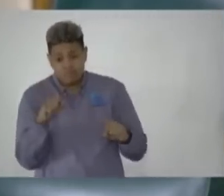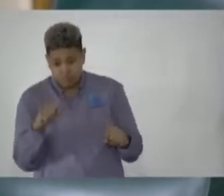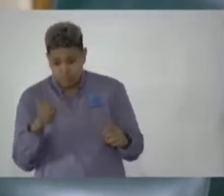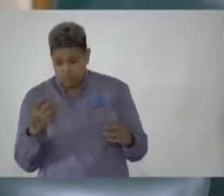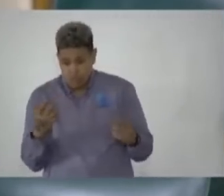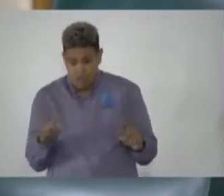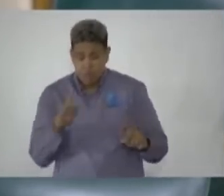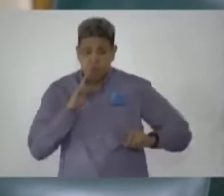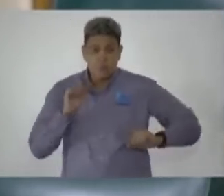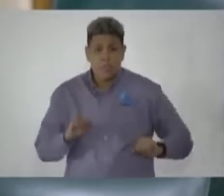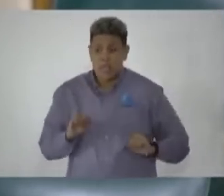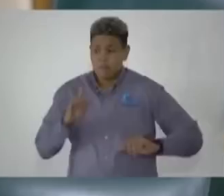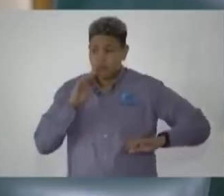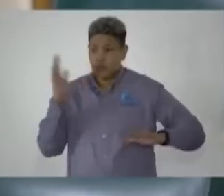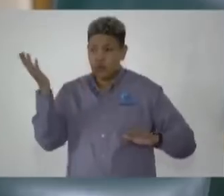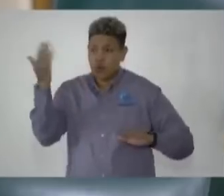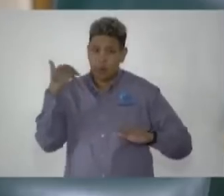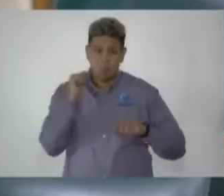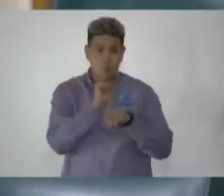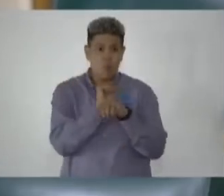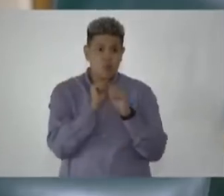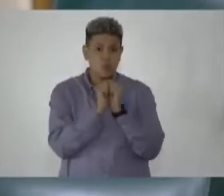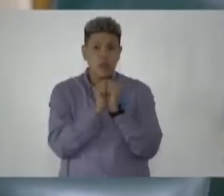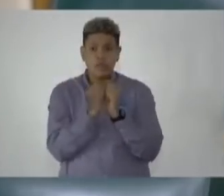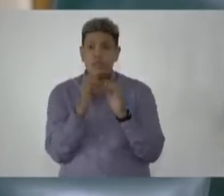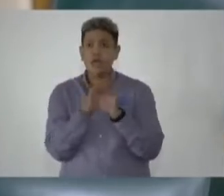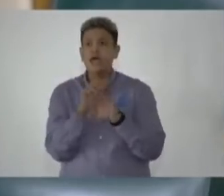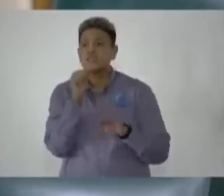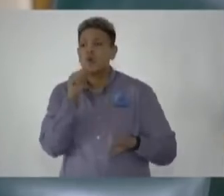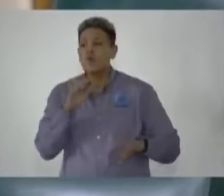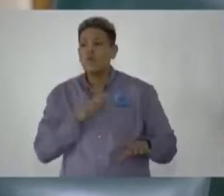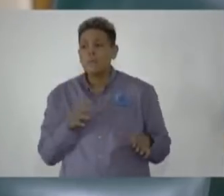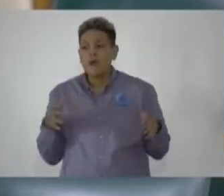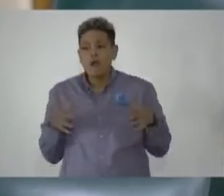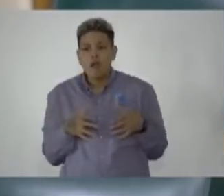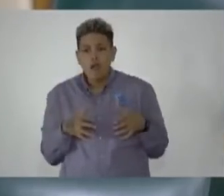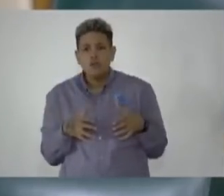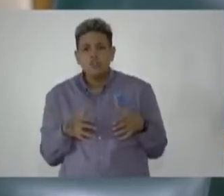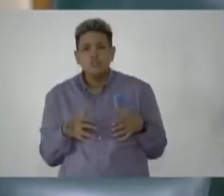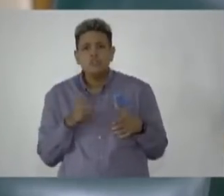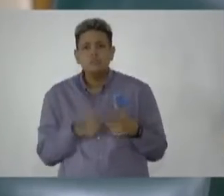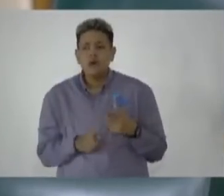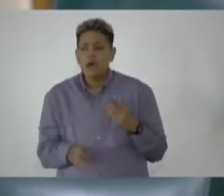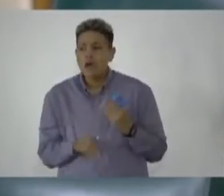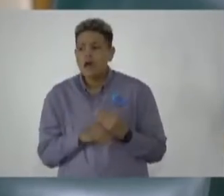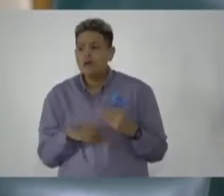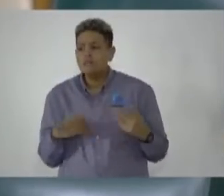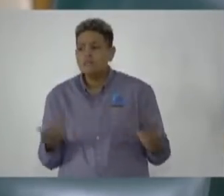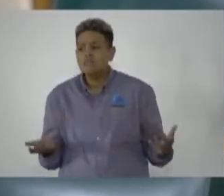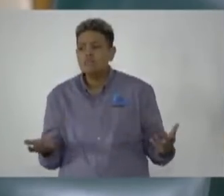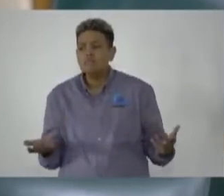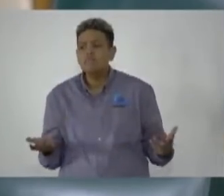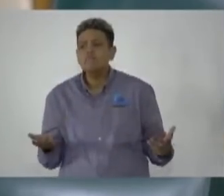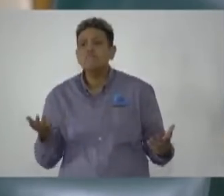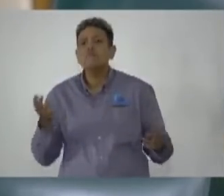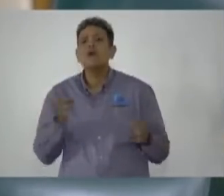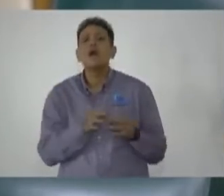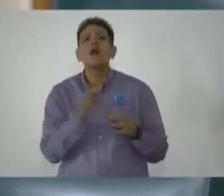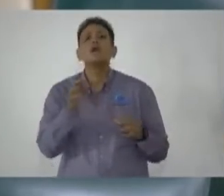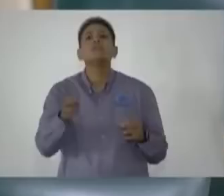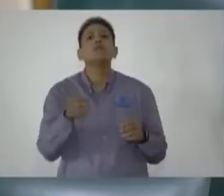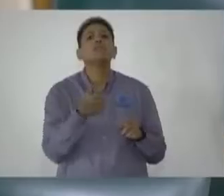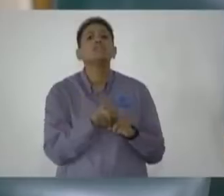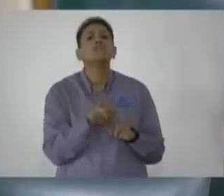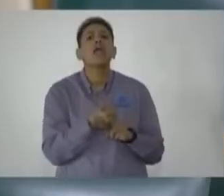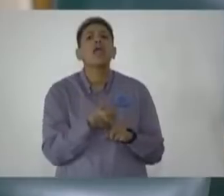able to come together as a women caucus and to extend